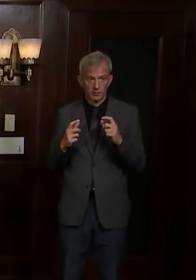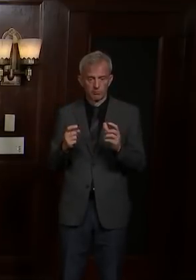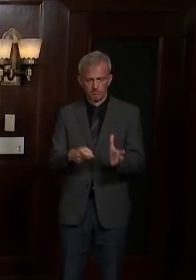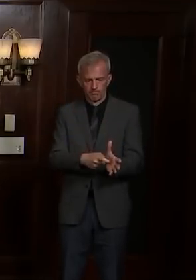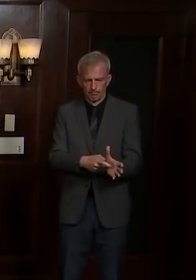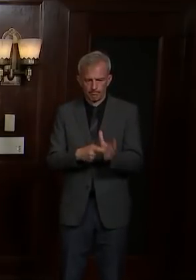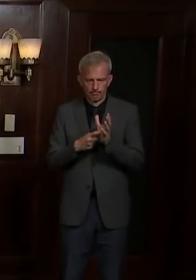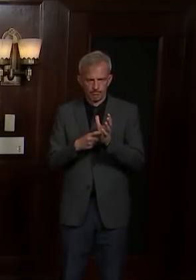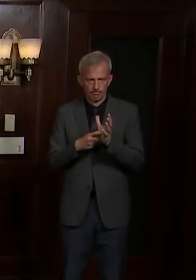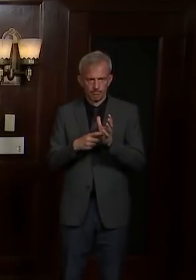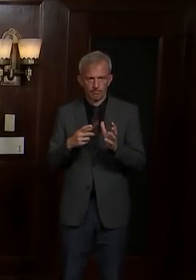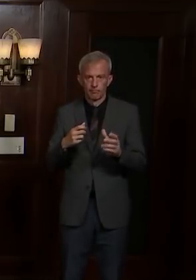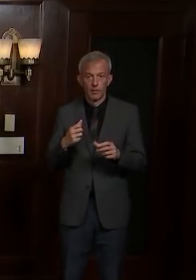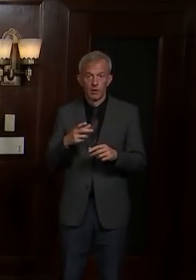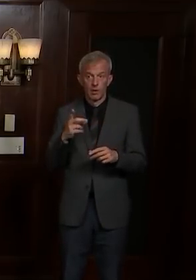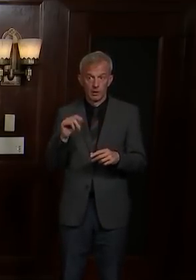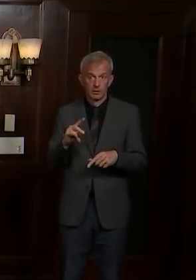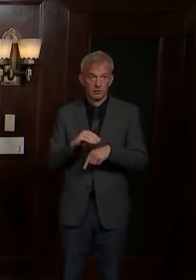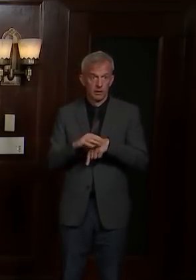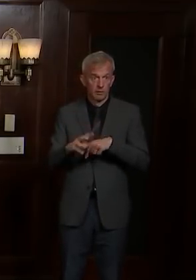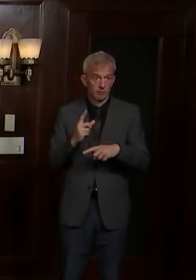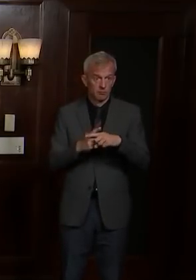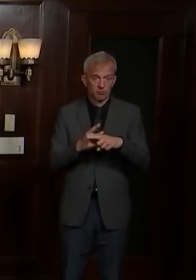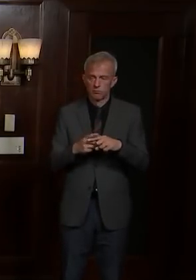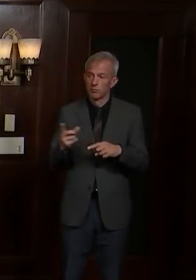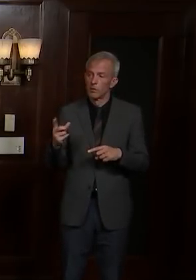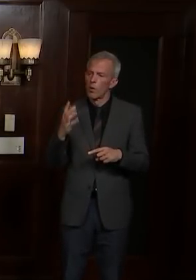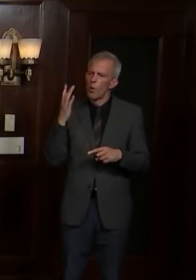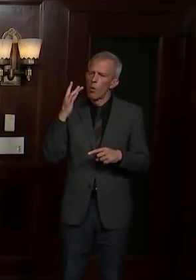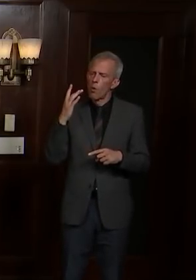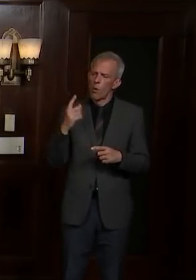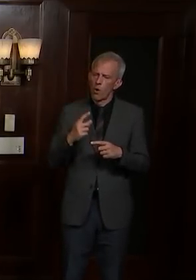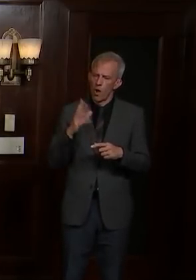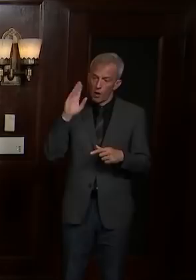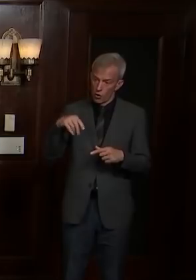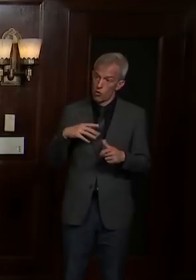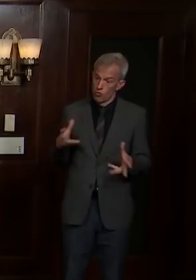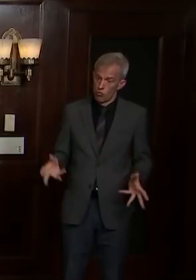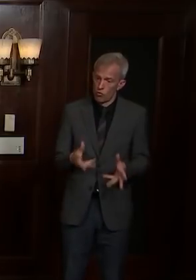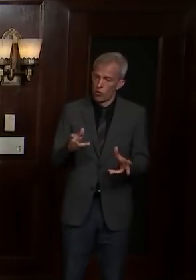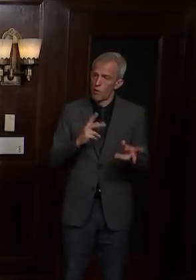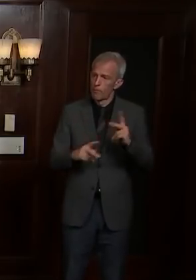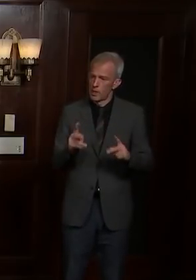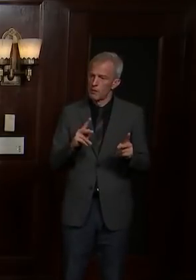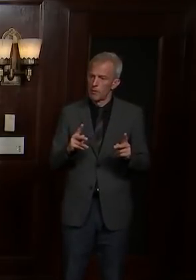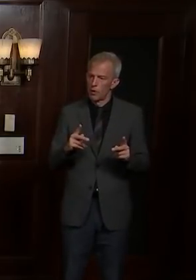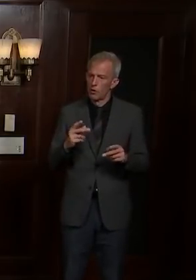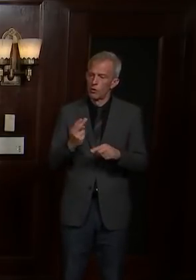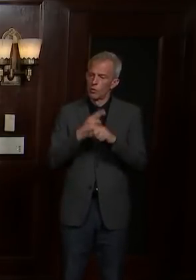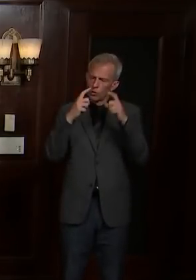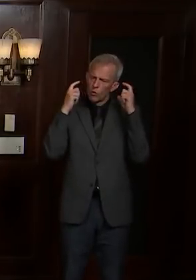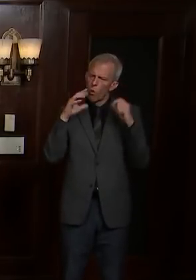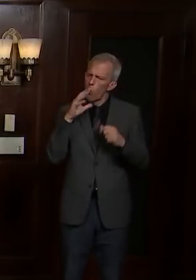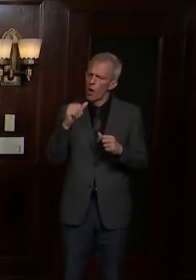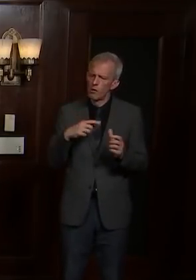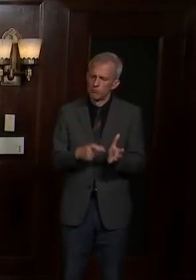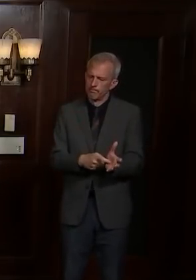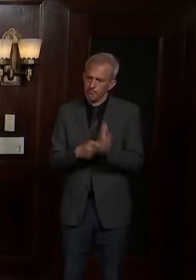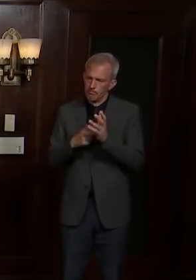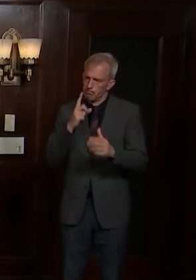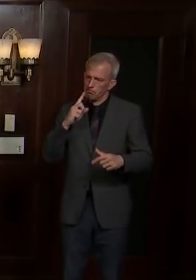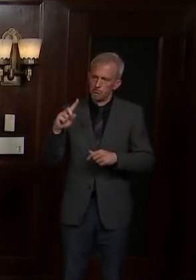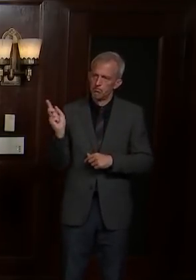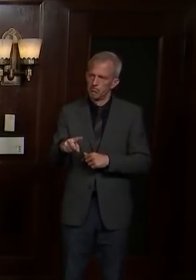to wear masks. Why would you not make it a mandatory order to wear the masks? My second question is,